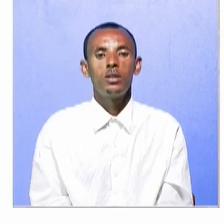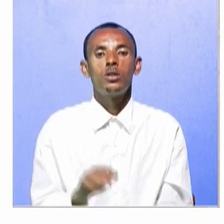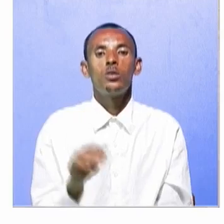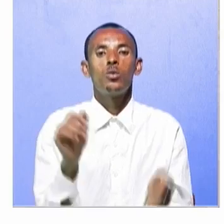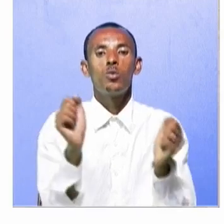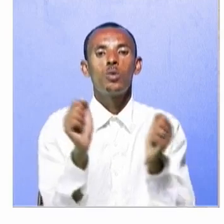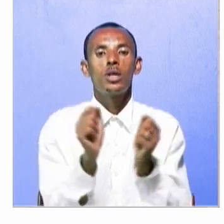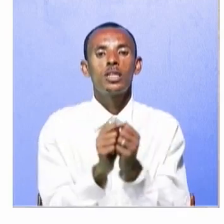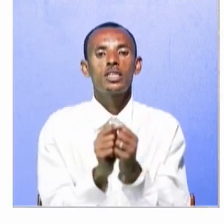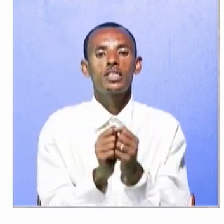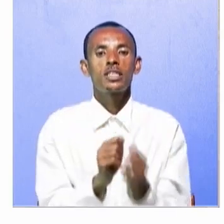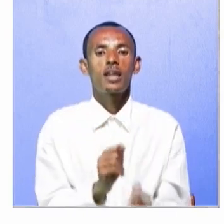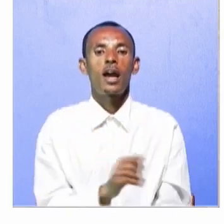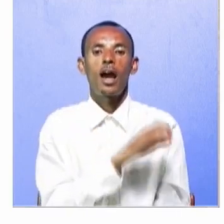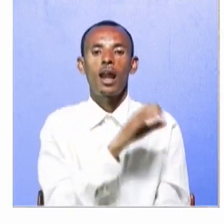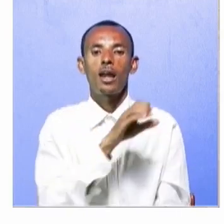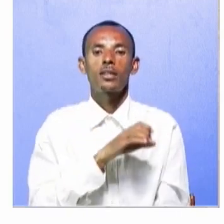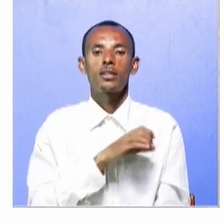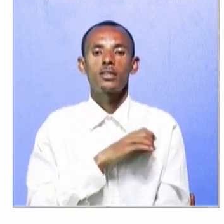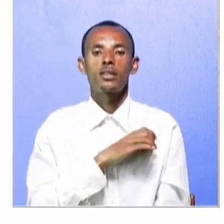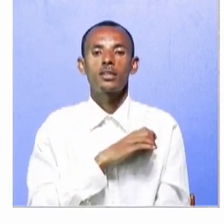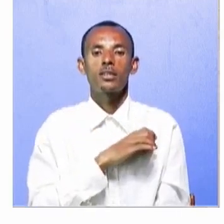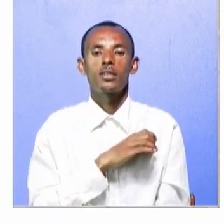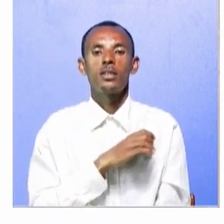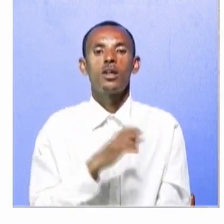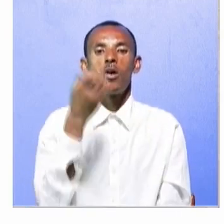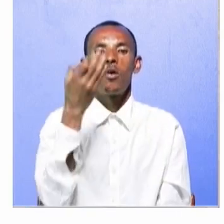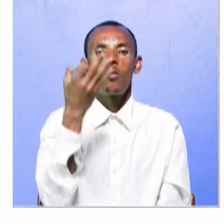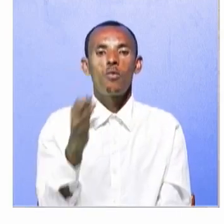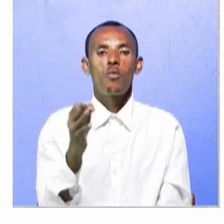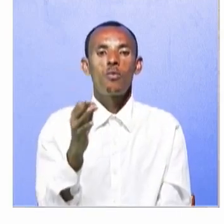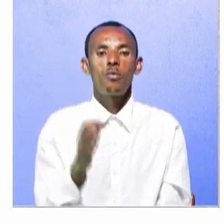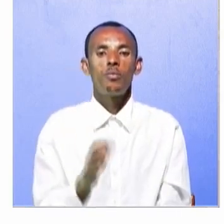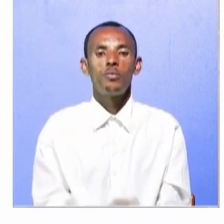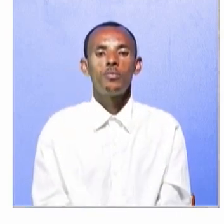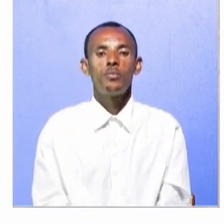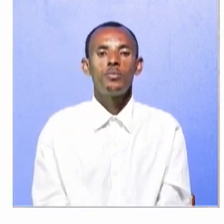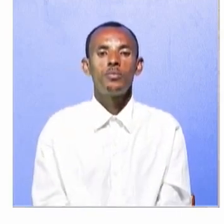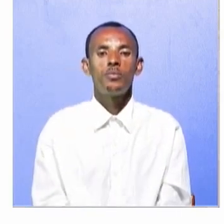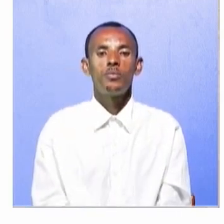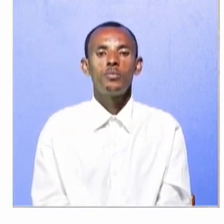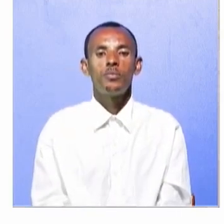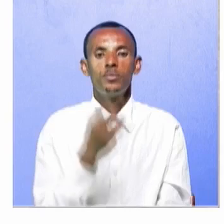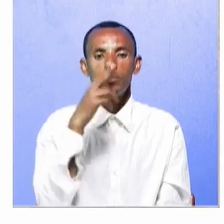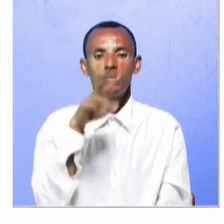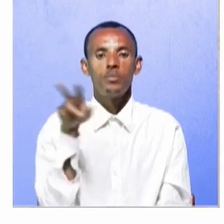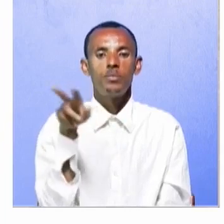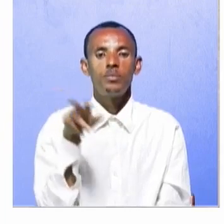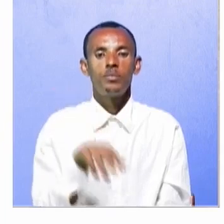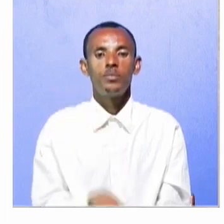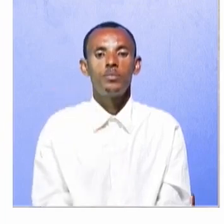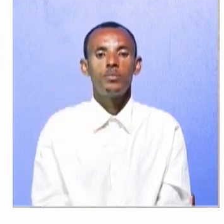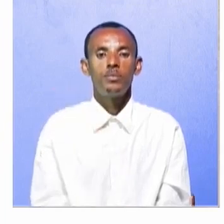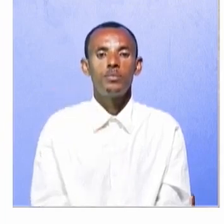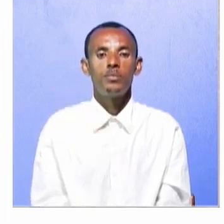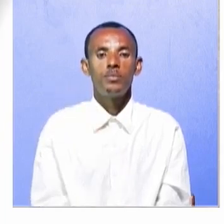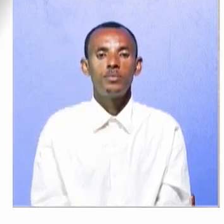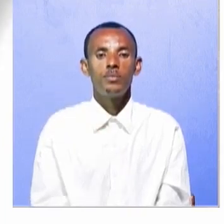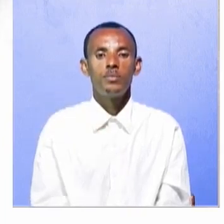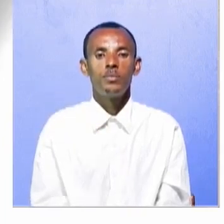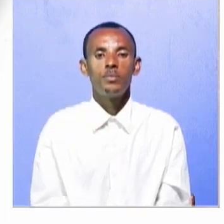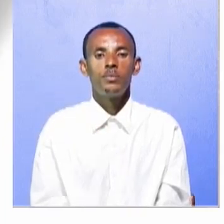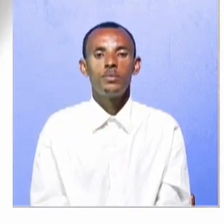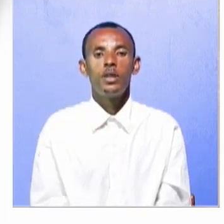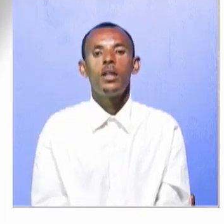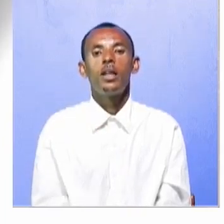with characteristics of, say, like this, and let us